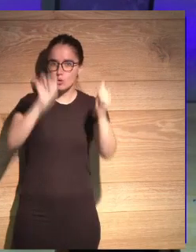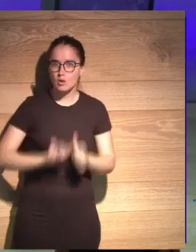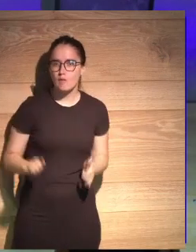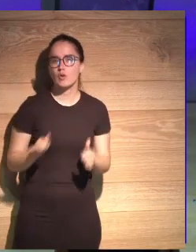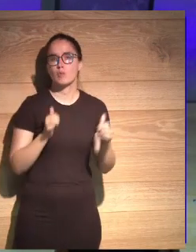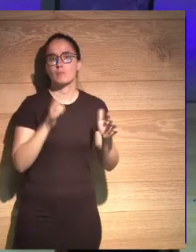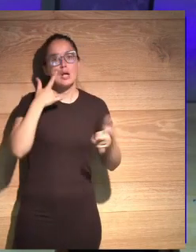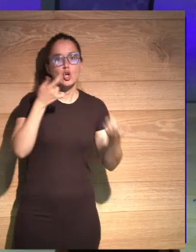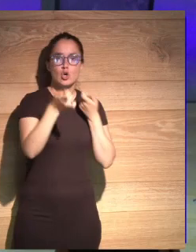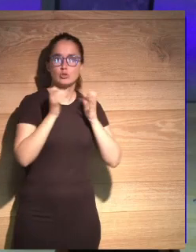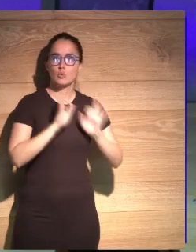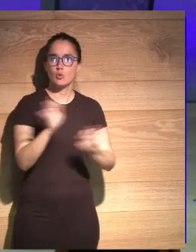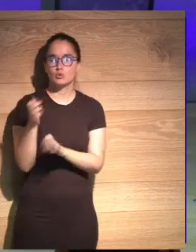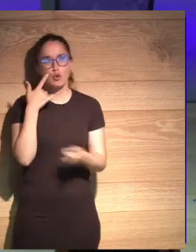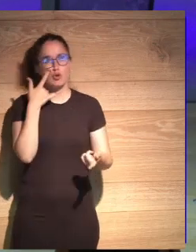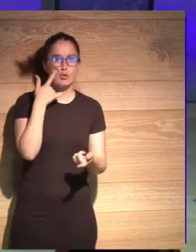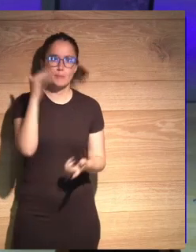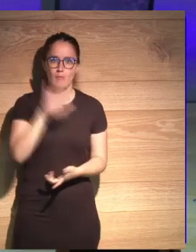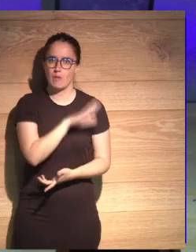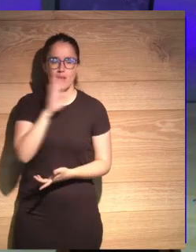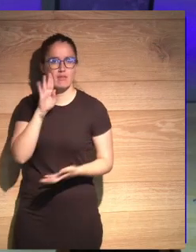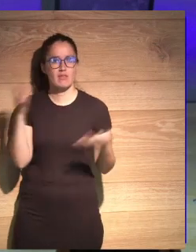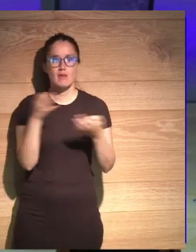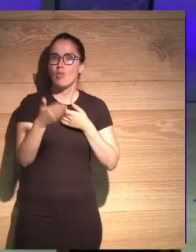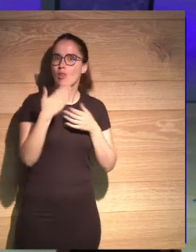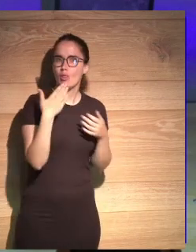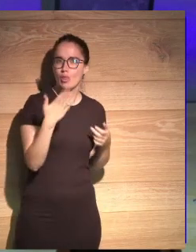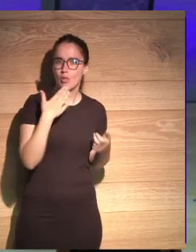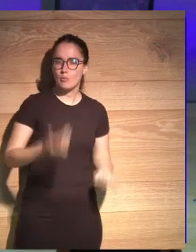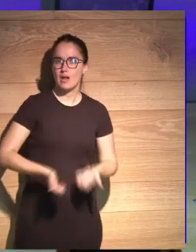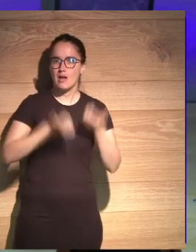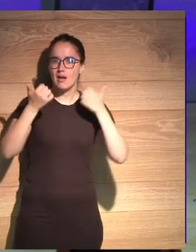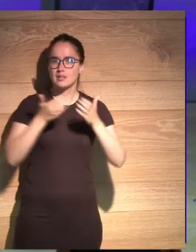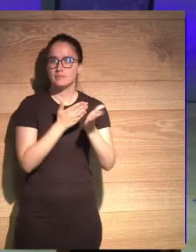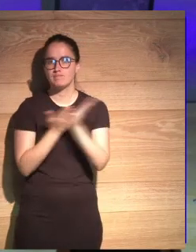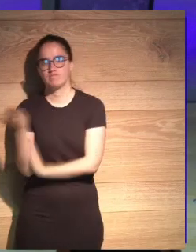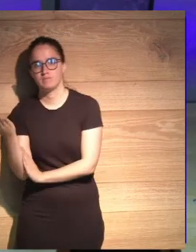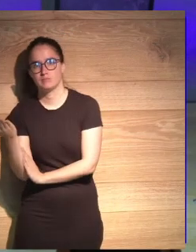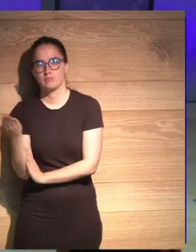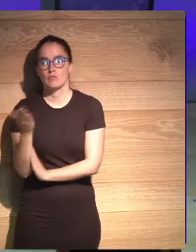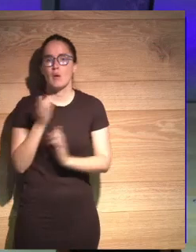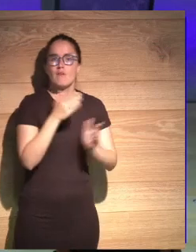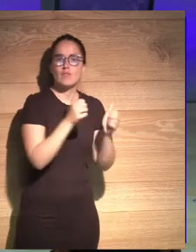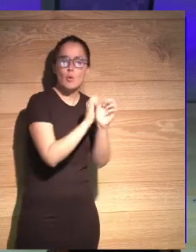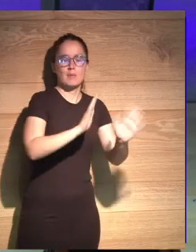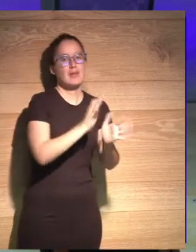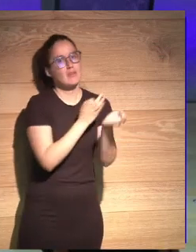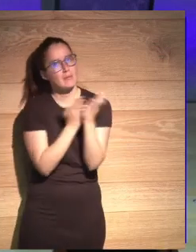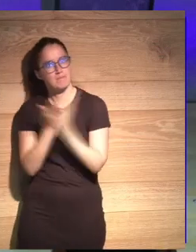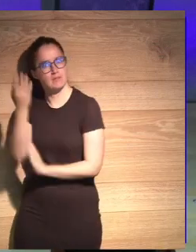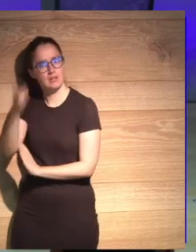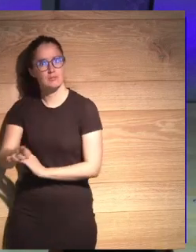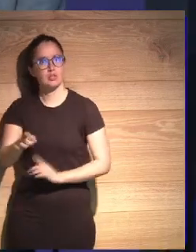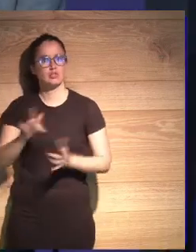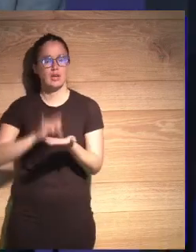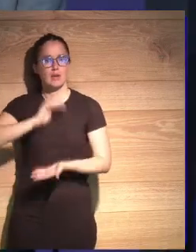are used in the right way, with parental supervision, when there's an alternative leisure, not only